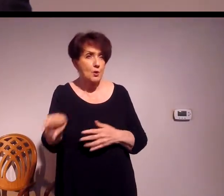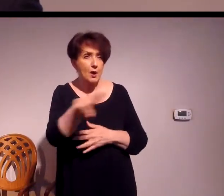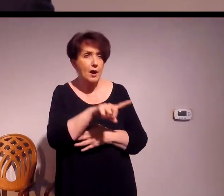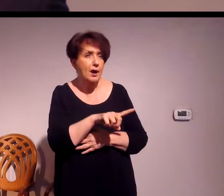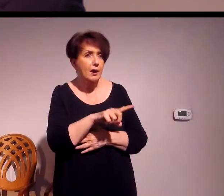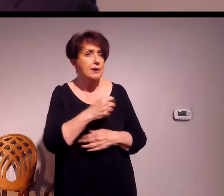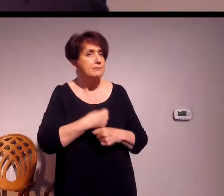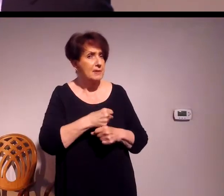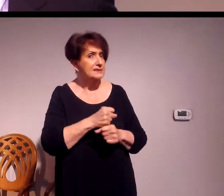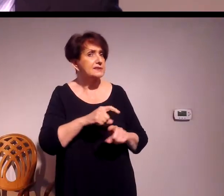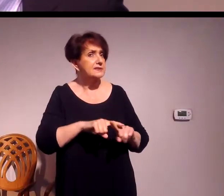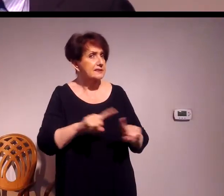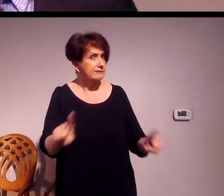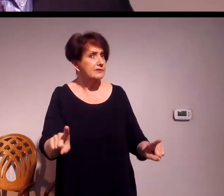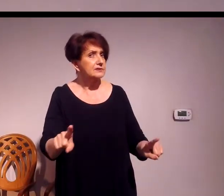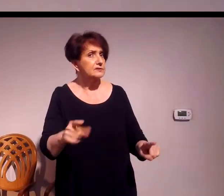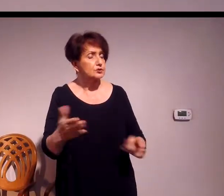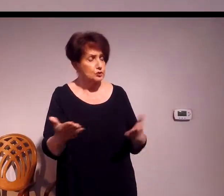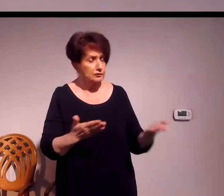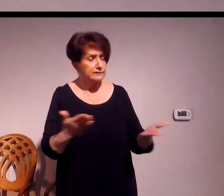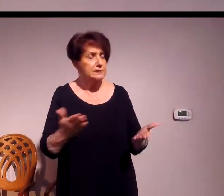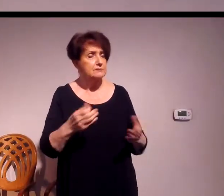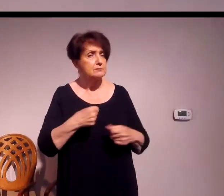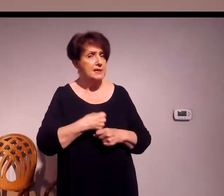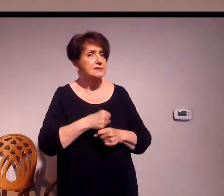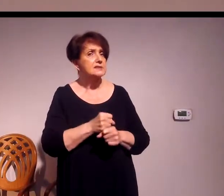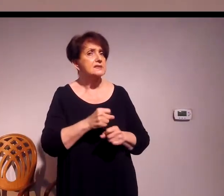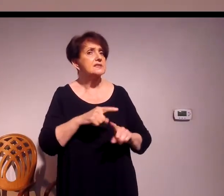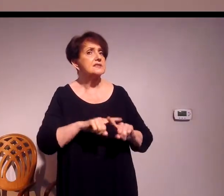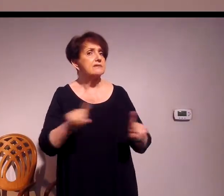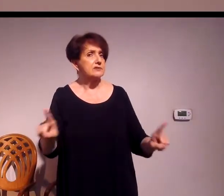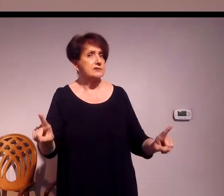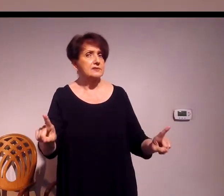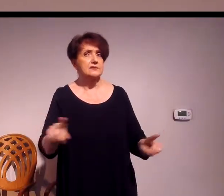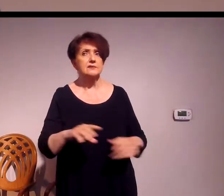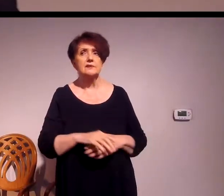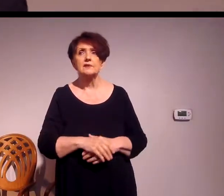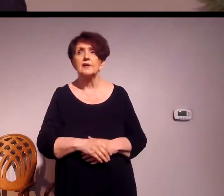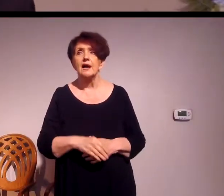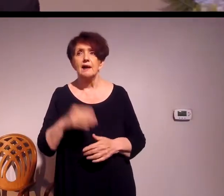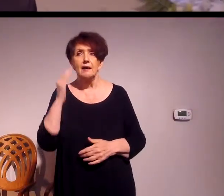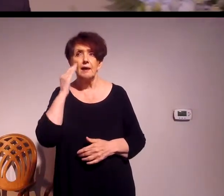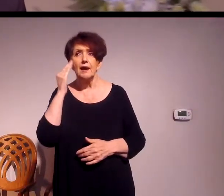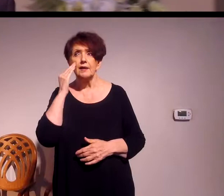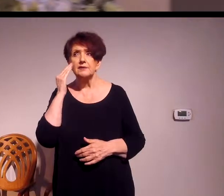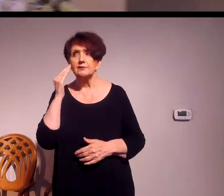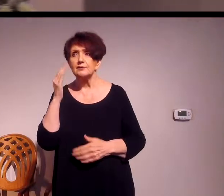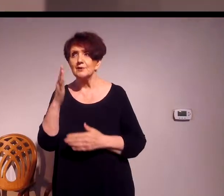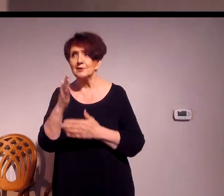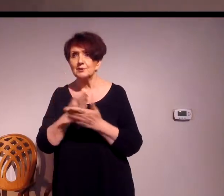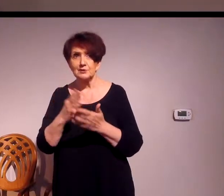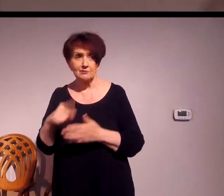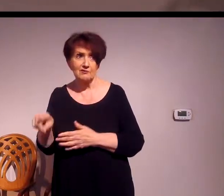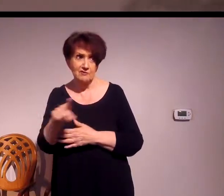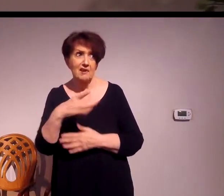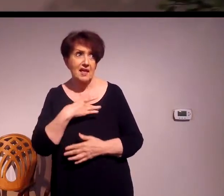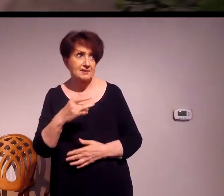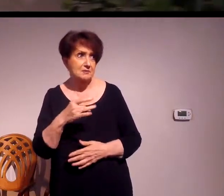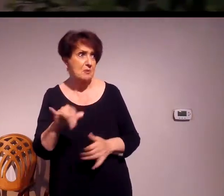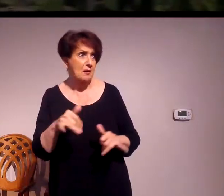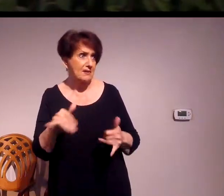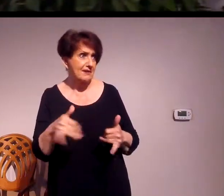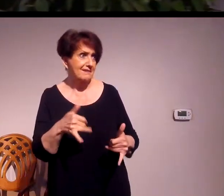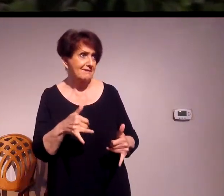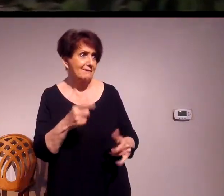And service makes a difference. Any of y'all like to party? I know some of y'all over here like to party. I see some party animals over there.